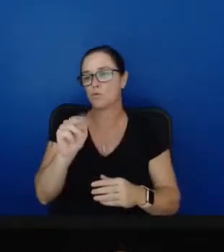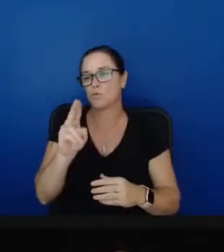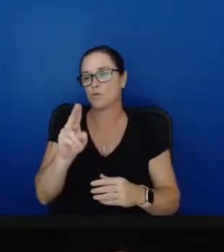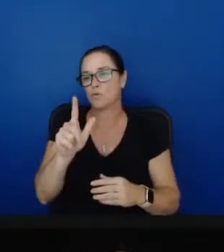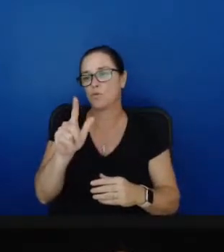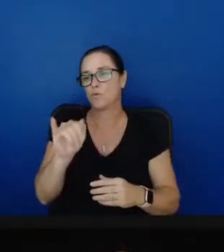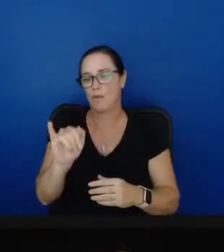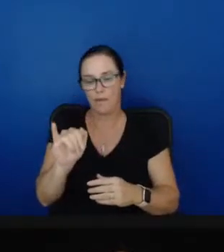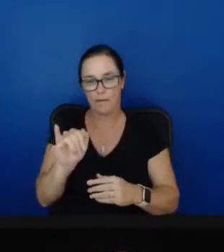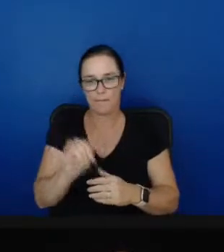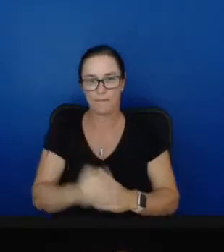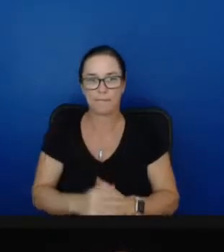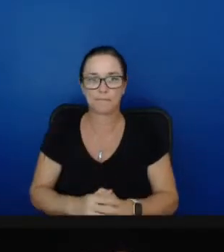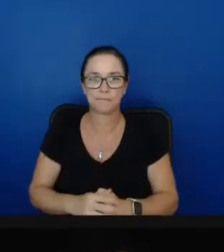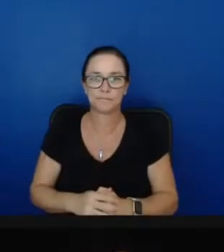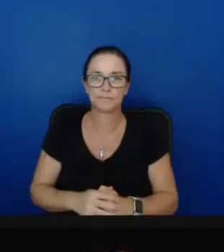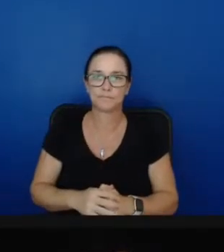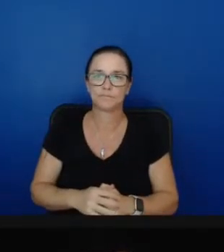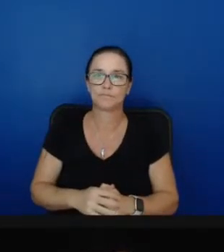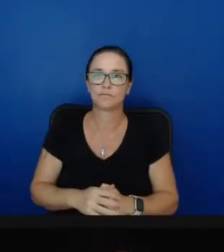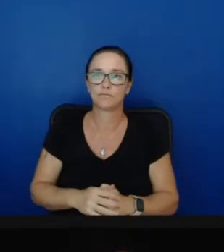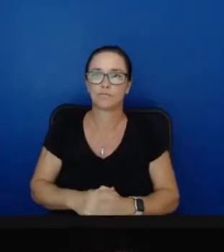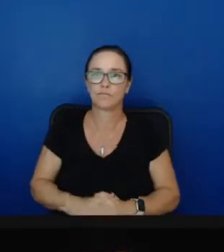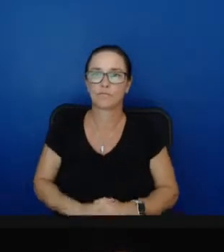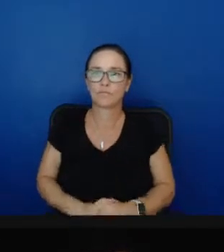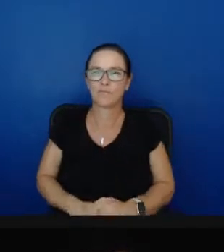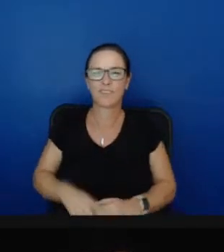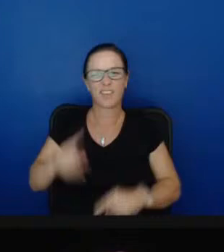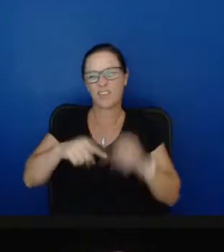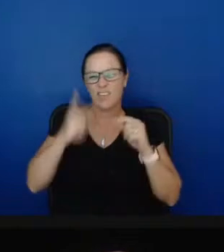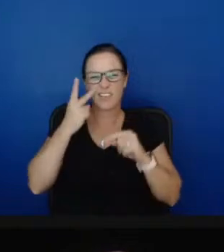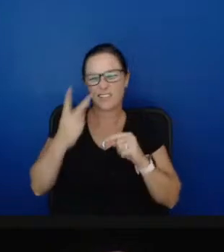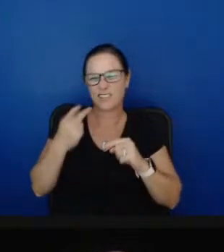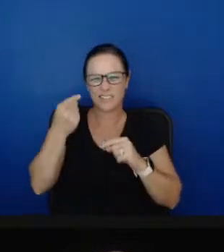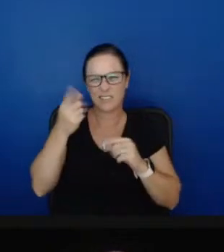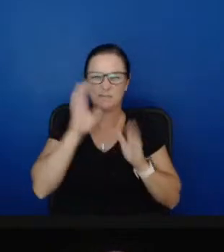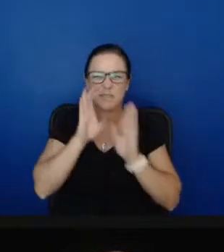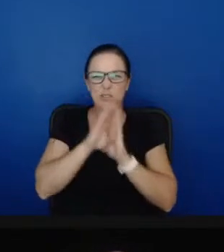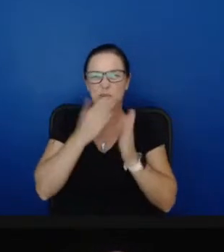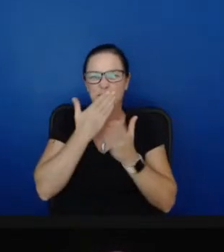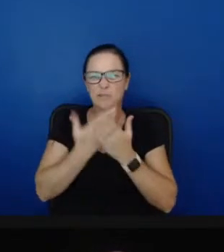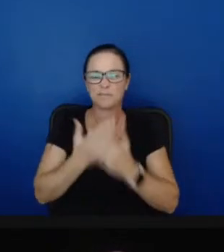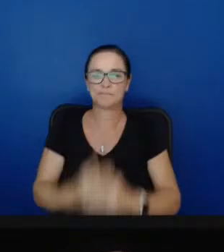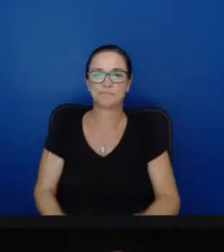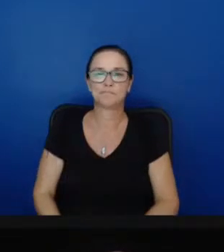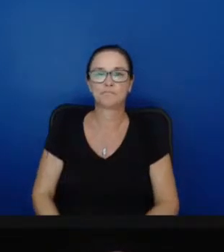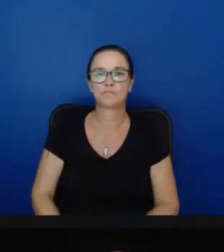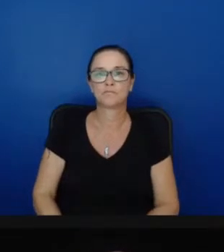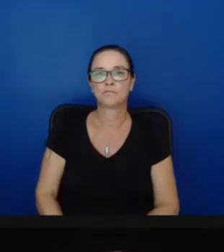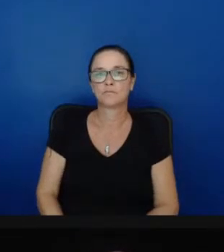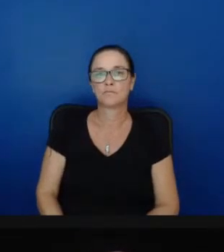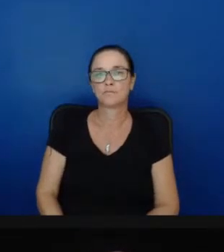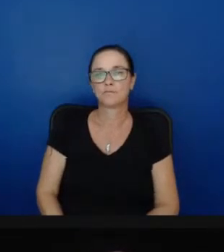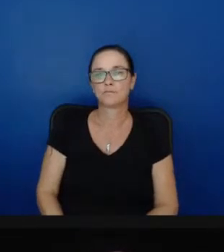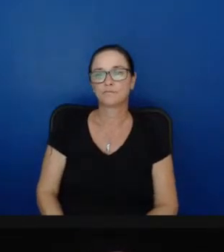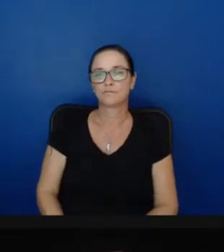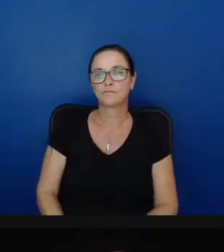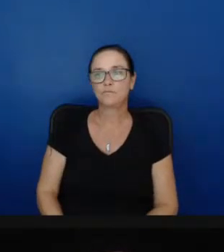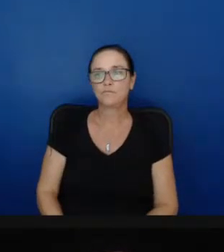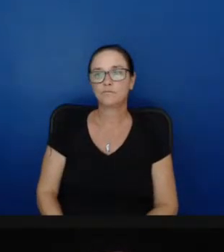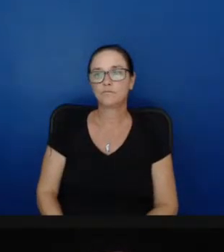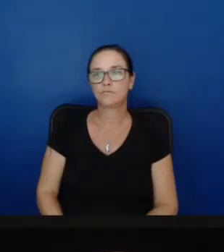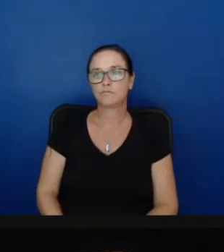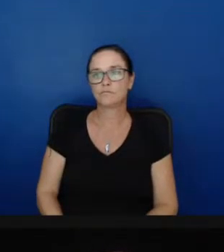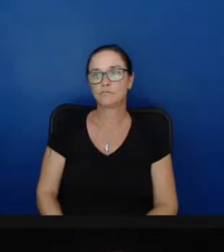Features like, can't really see too well in these black and white images here, but they're in